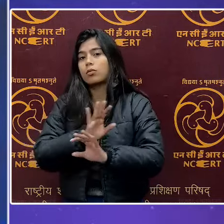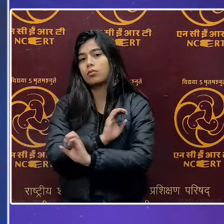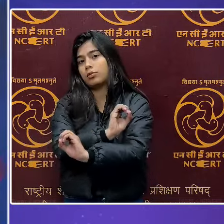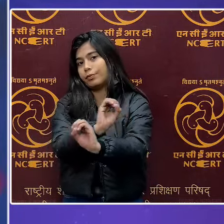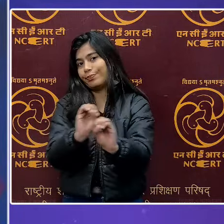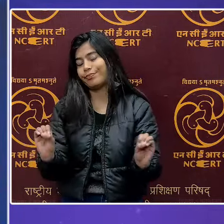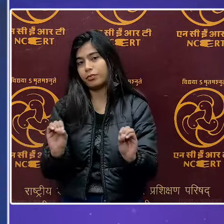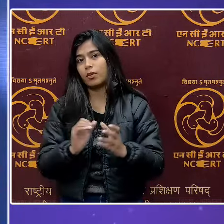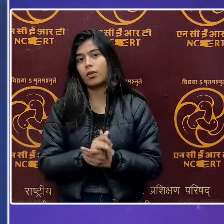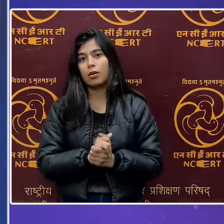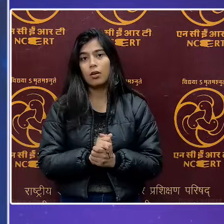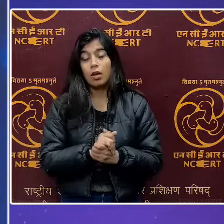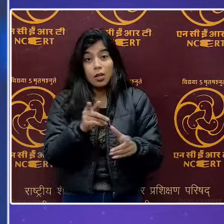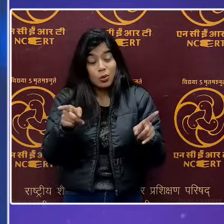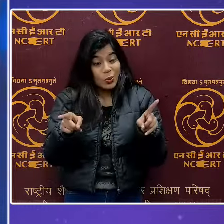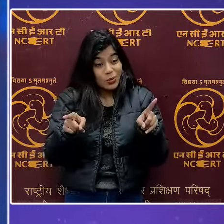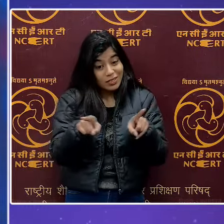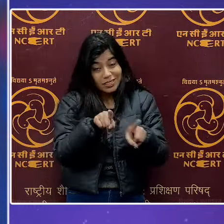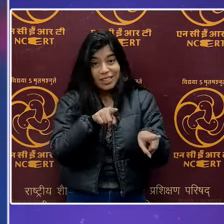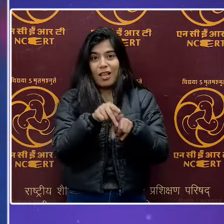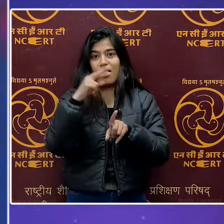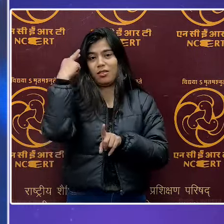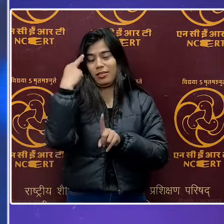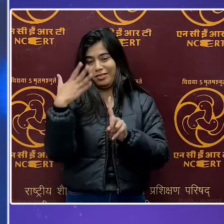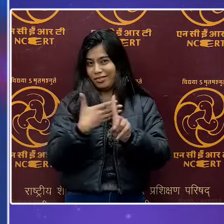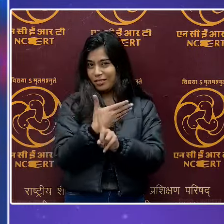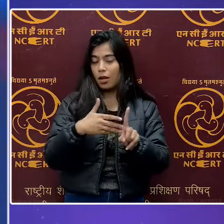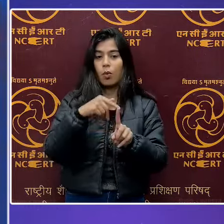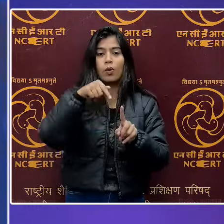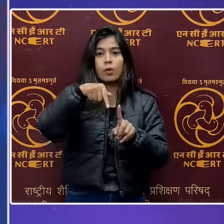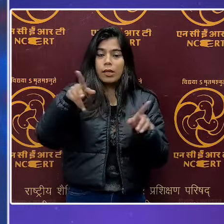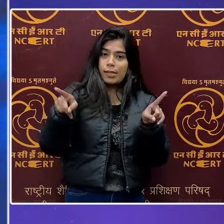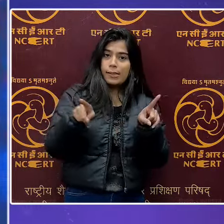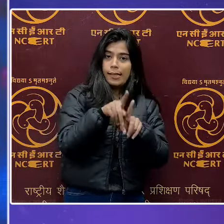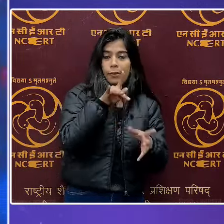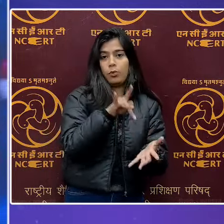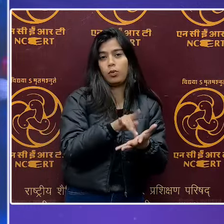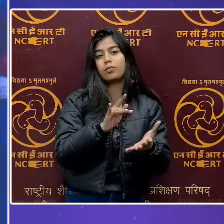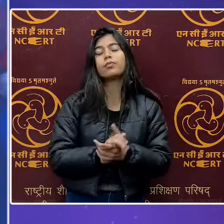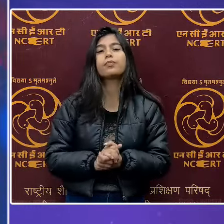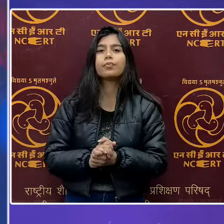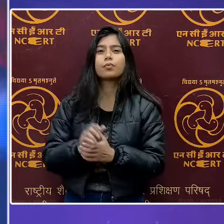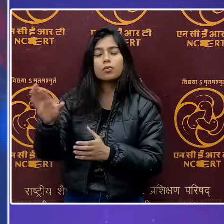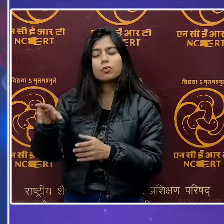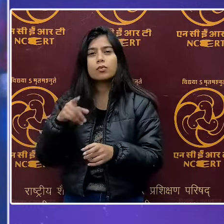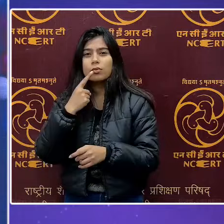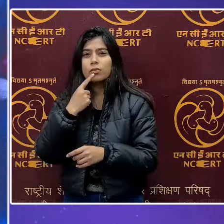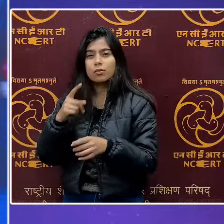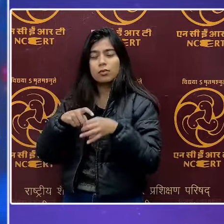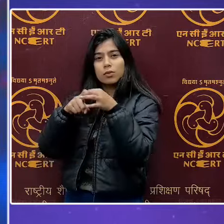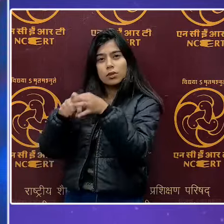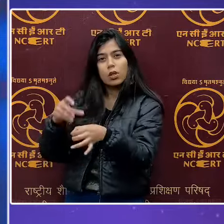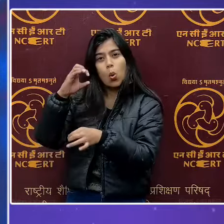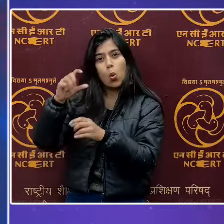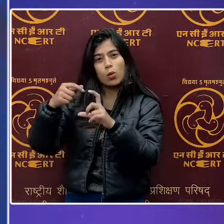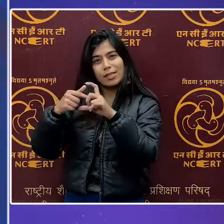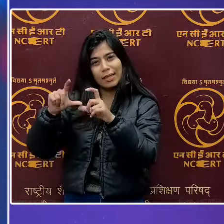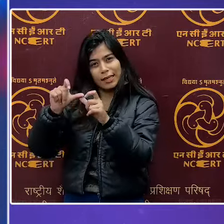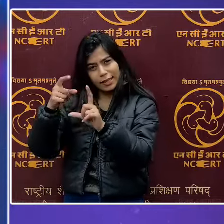ultimately it will stop at the same position. Okay. Ma'am, can we call oscillatory motion as vibratory